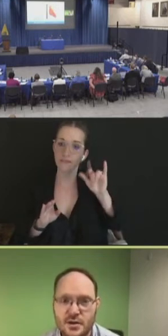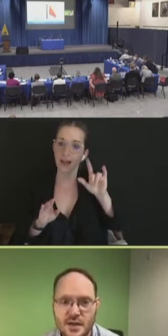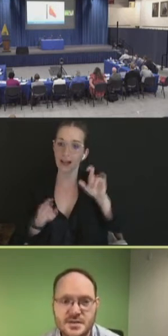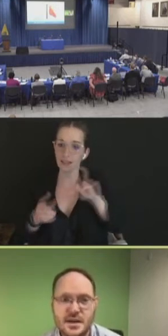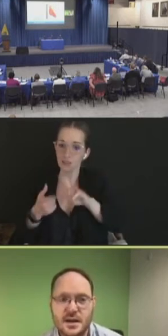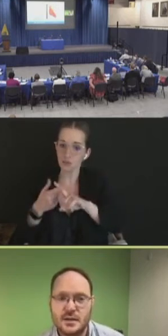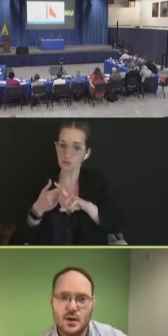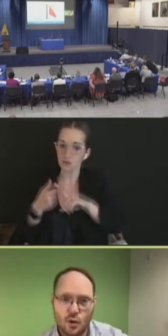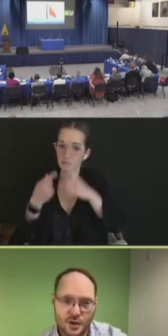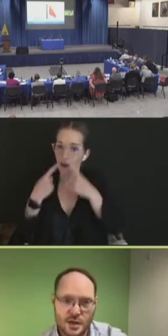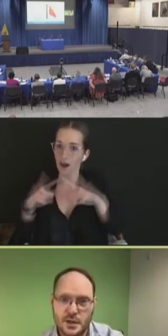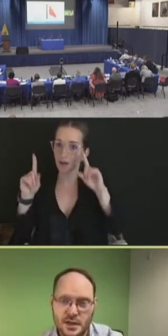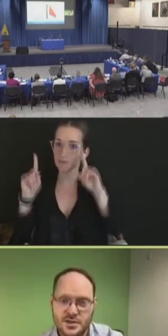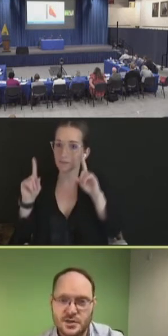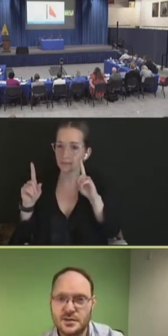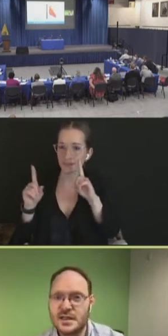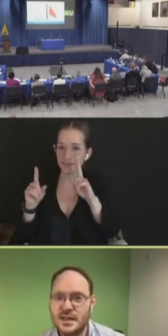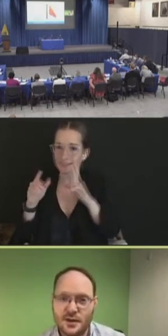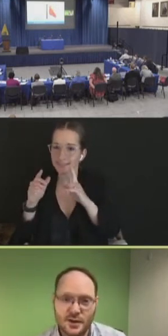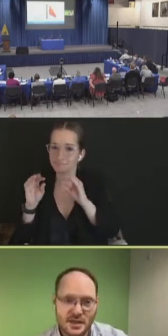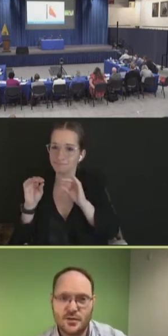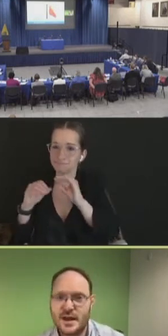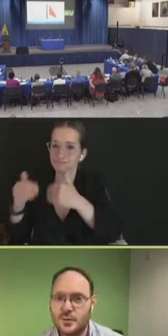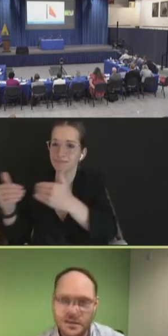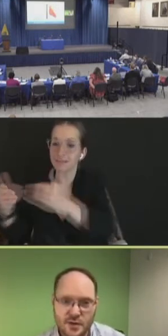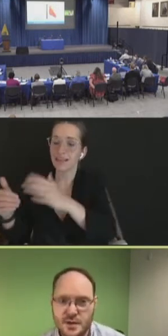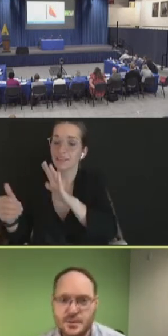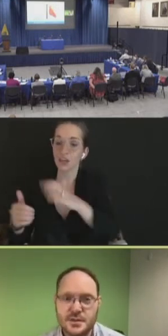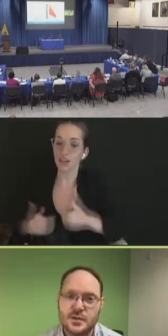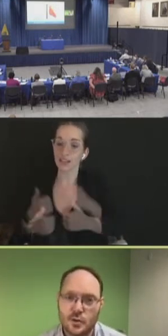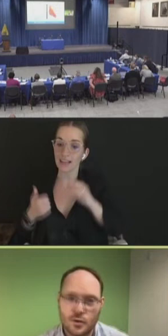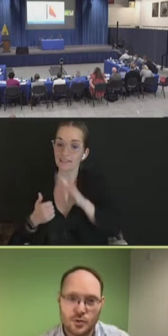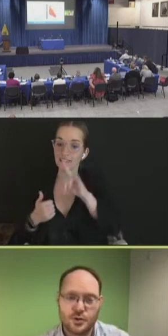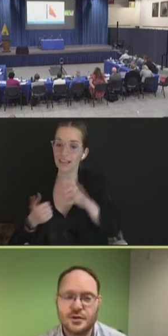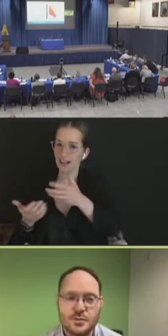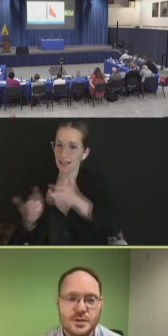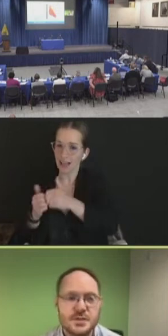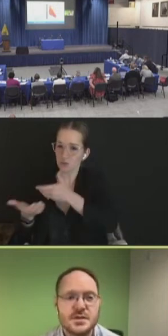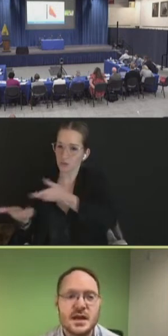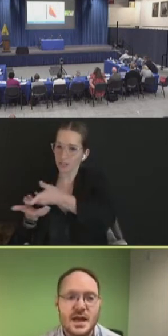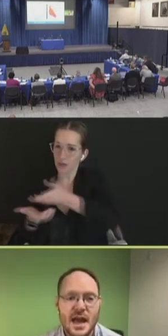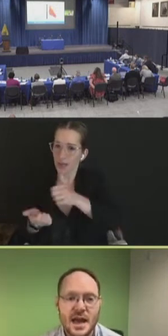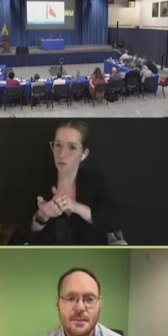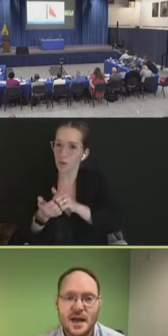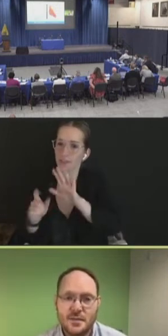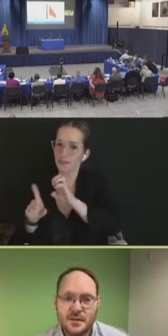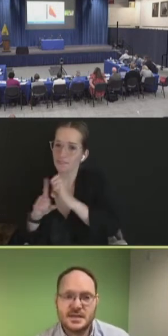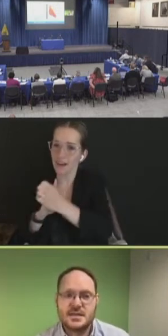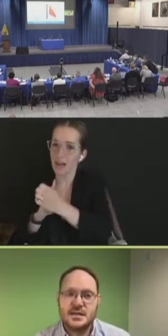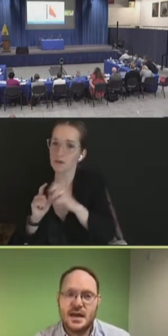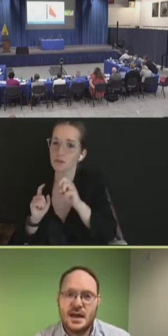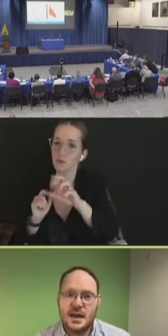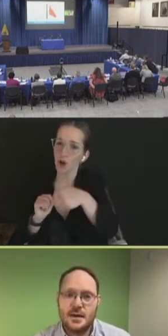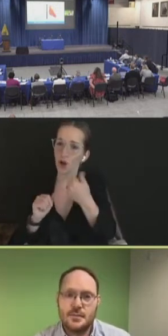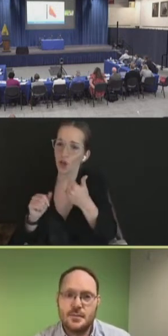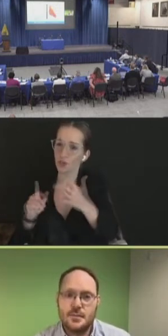optimize their lifestyle or their immunological need and how they interact with the environment or other humans. And